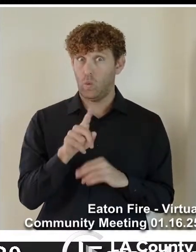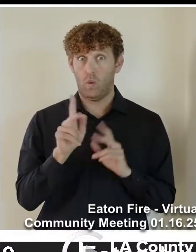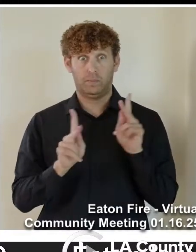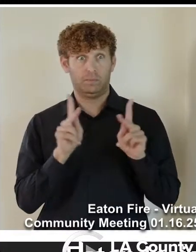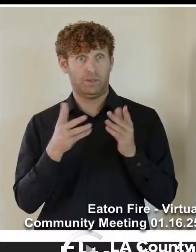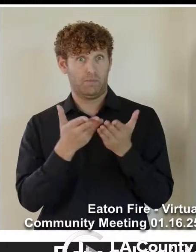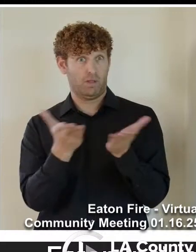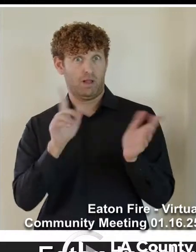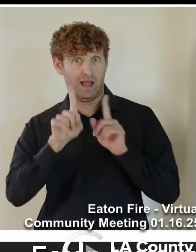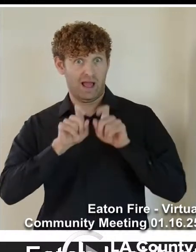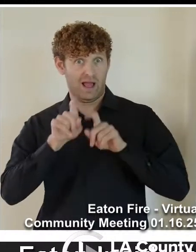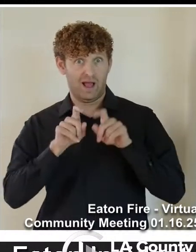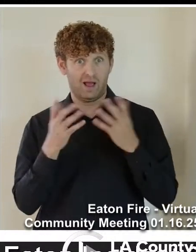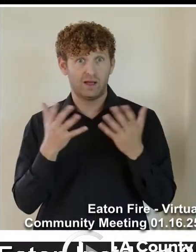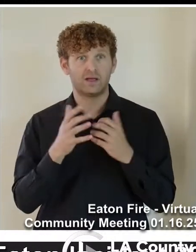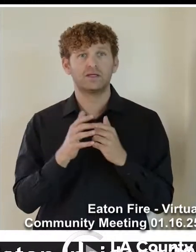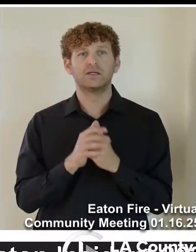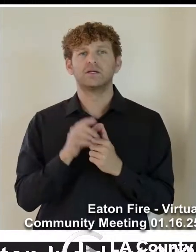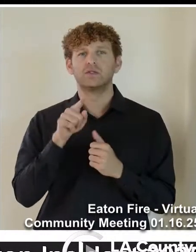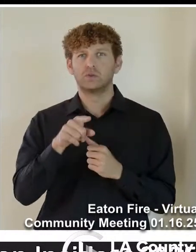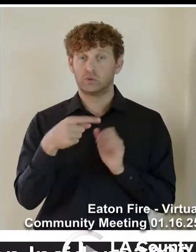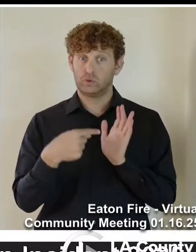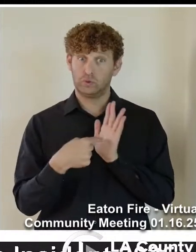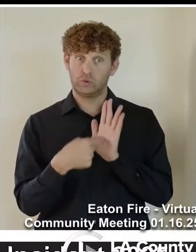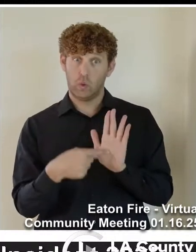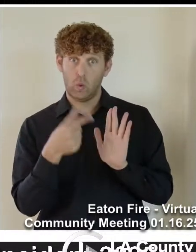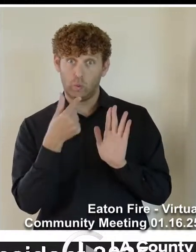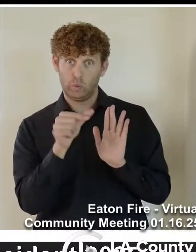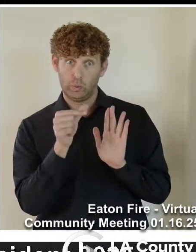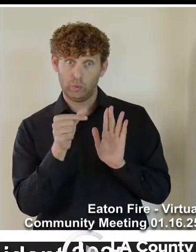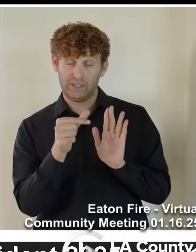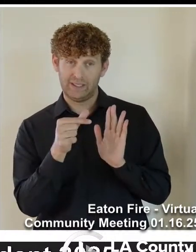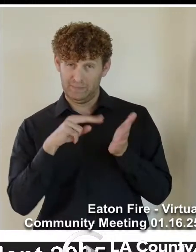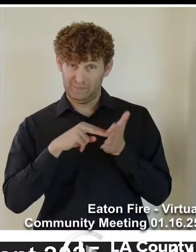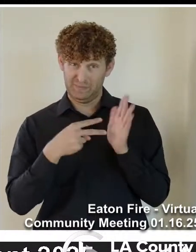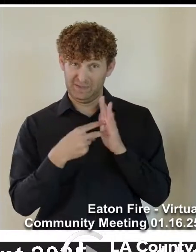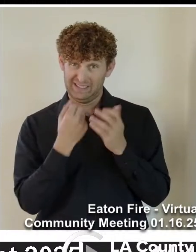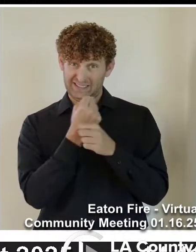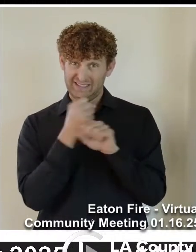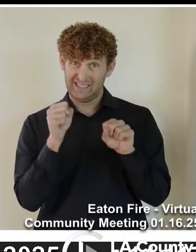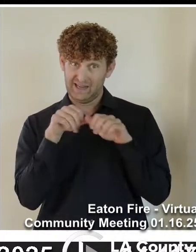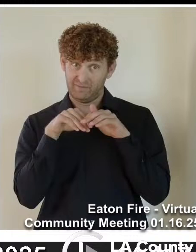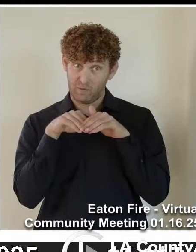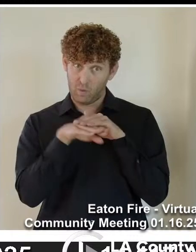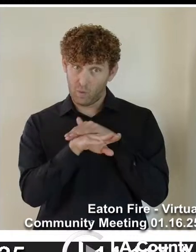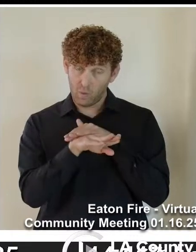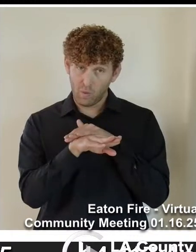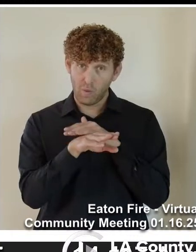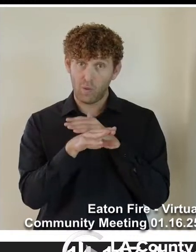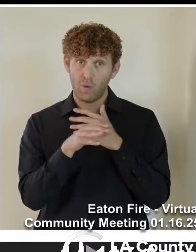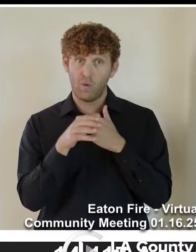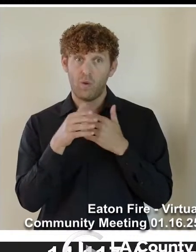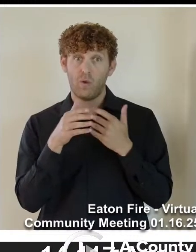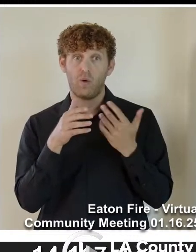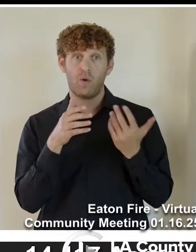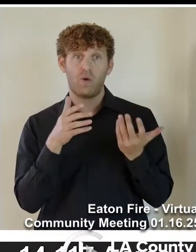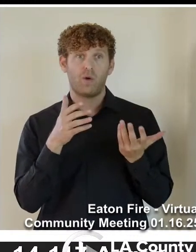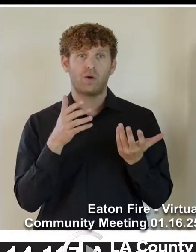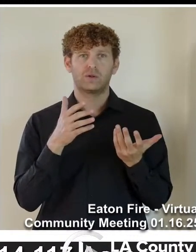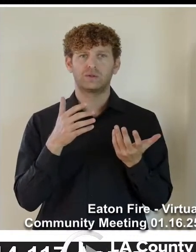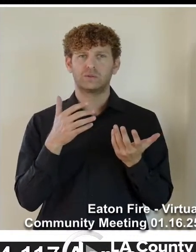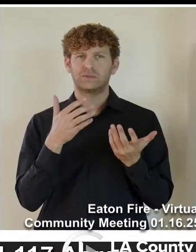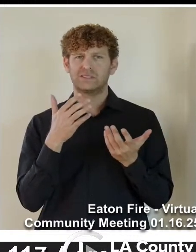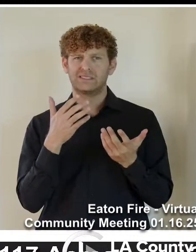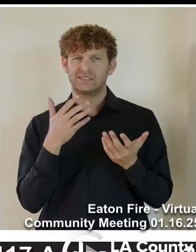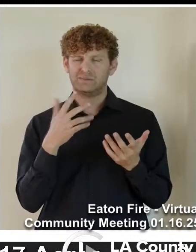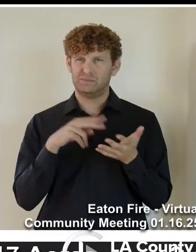monitors are all showing green. Is it safe for me to go back in? With some indications that they're still experiencing irritants and or concern that